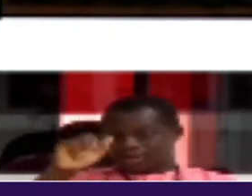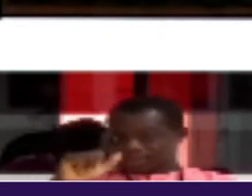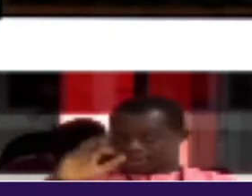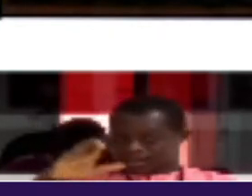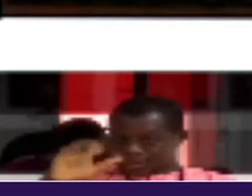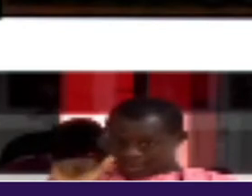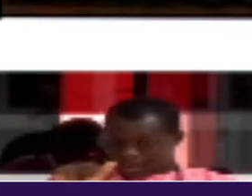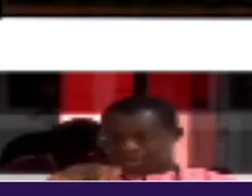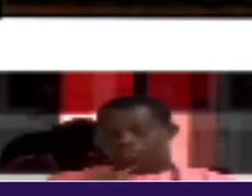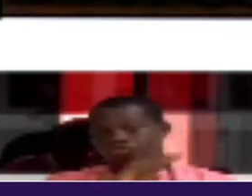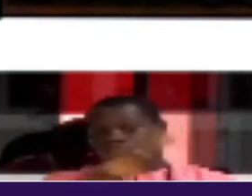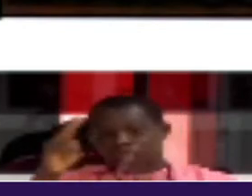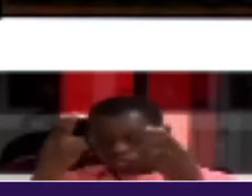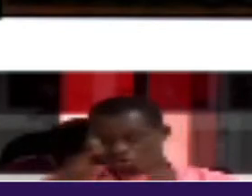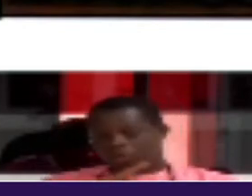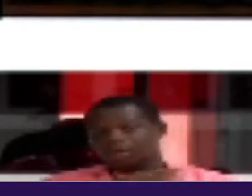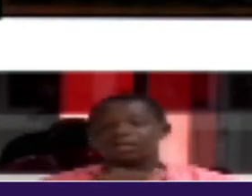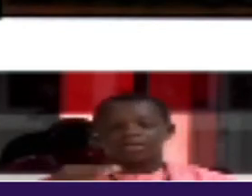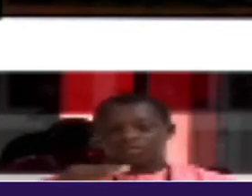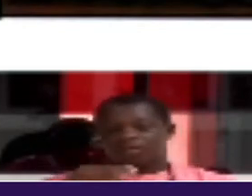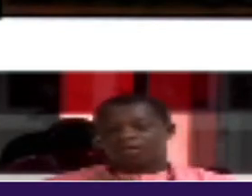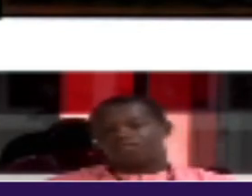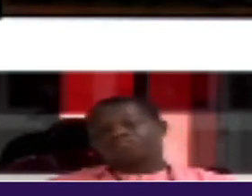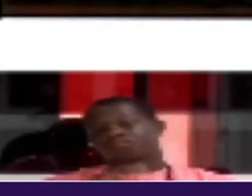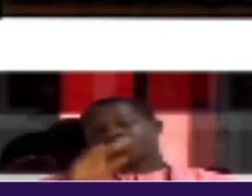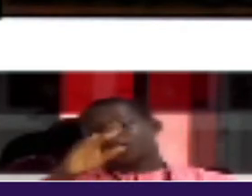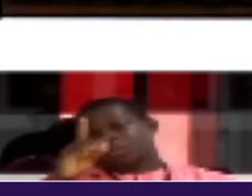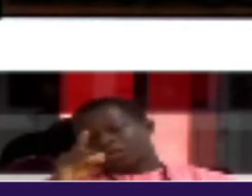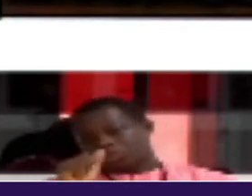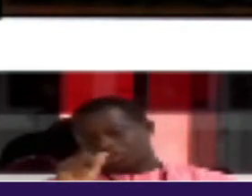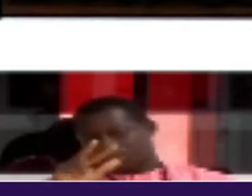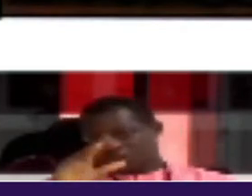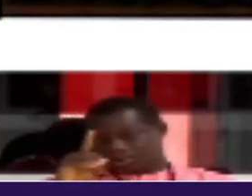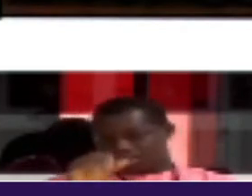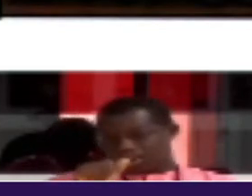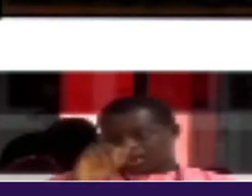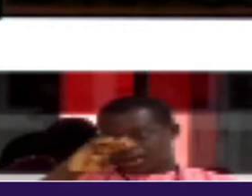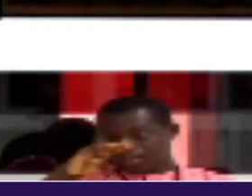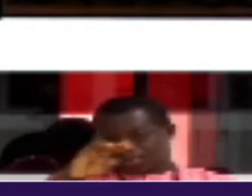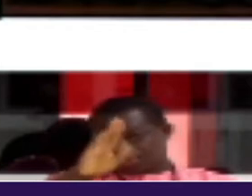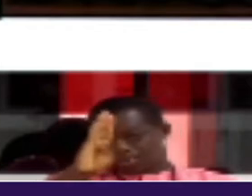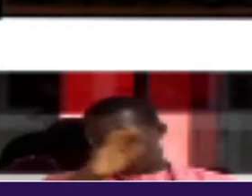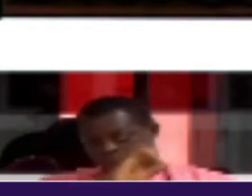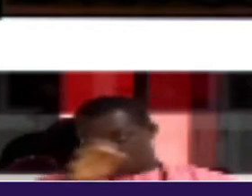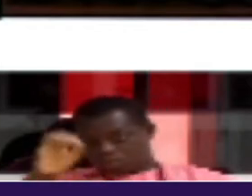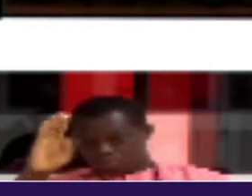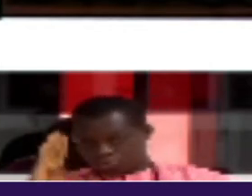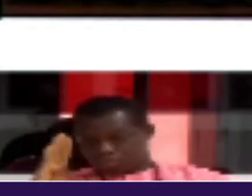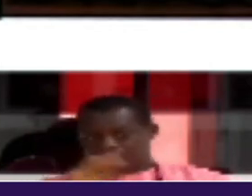unlawful killing of Haruna Jammeh, the unlawful killing of Daba Marena and five